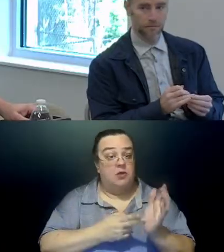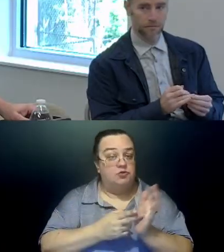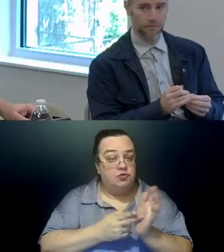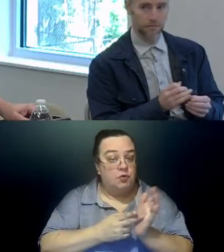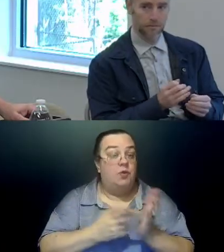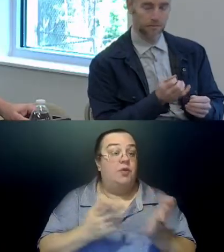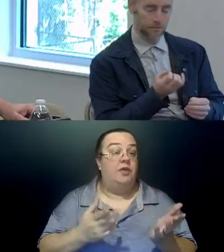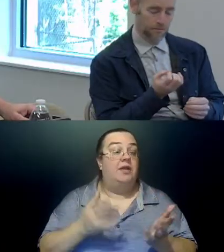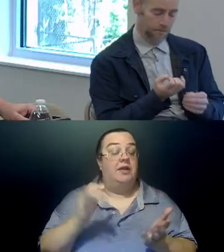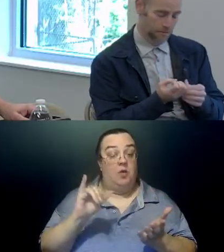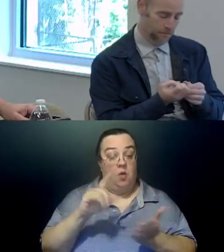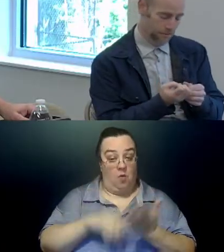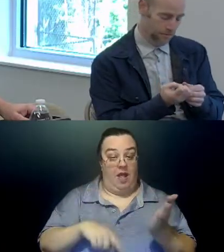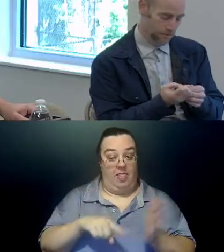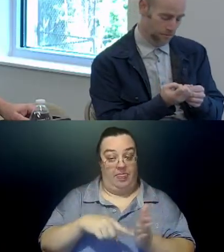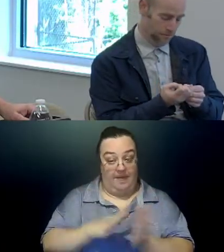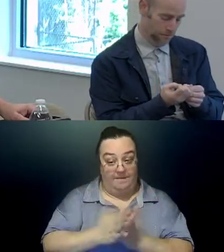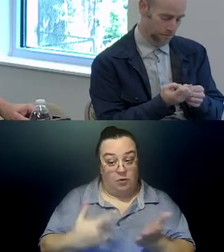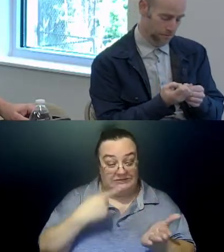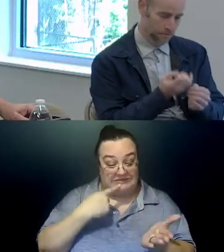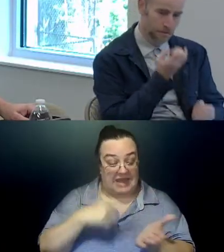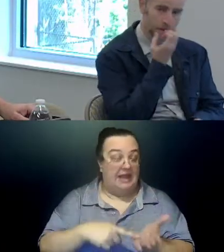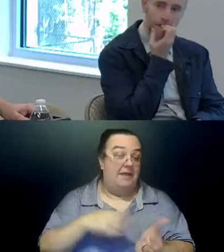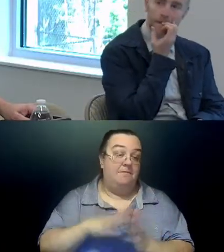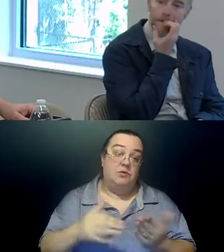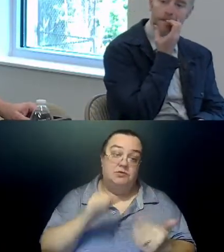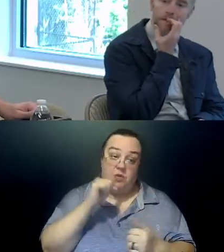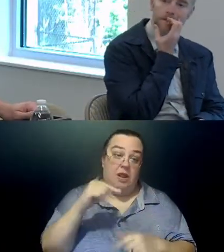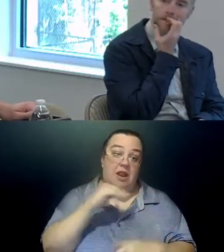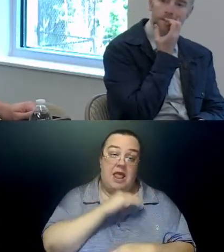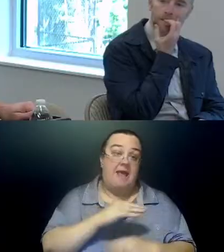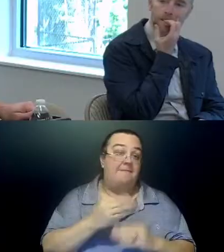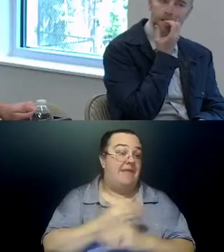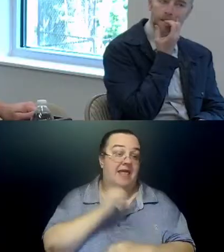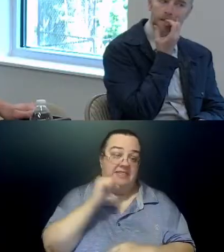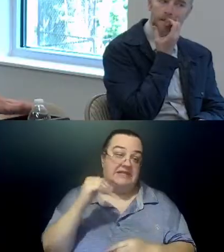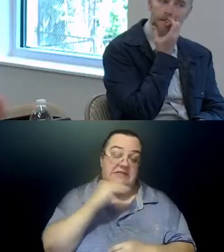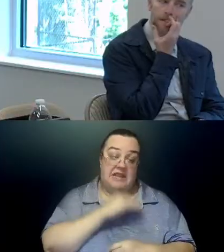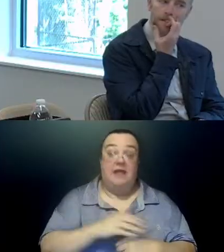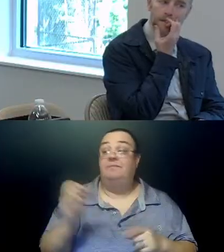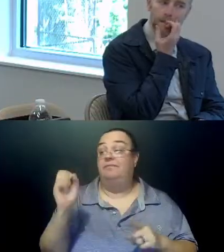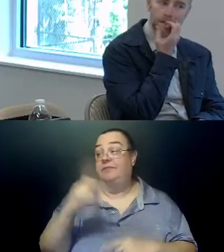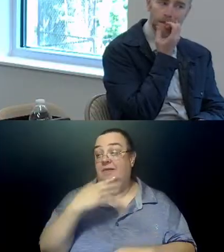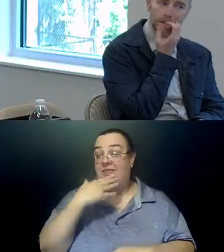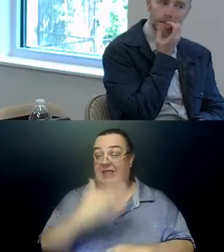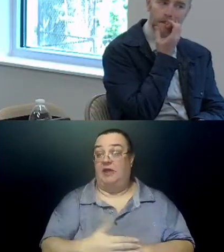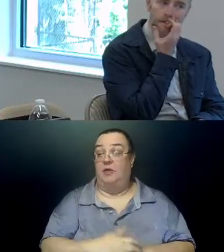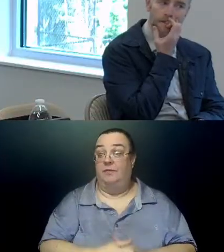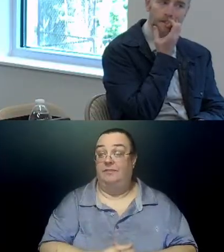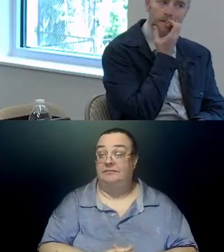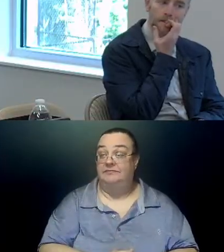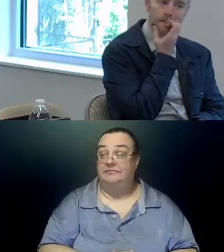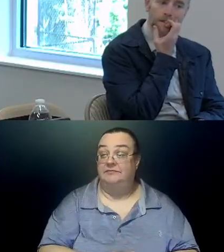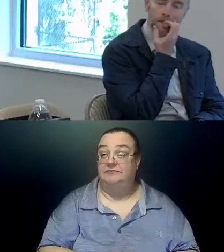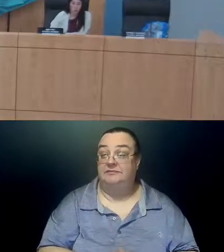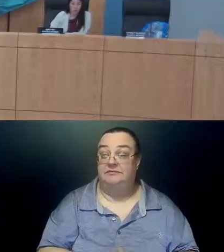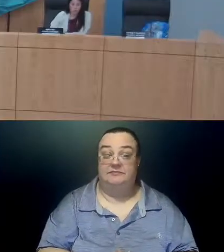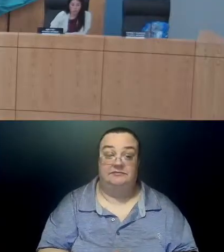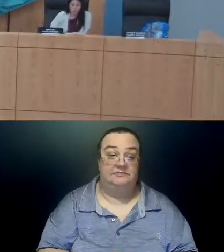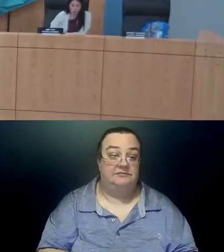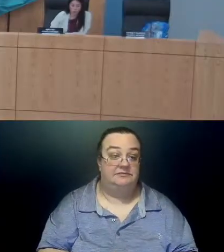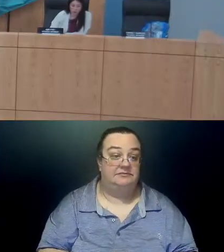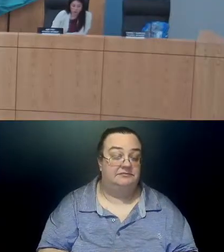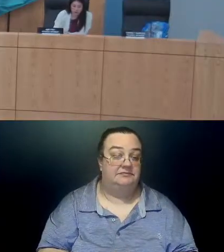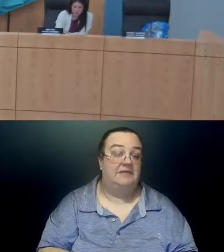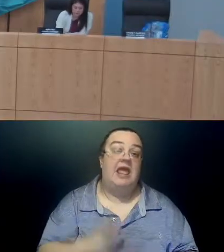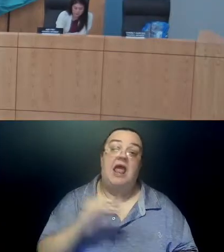the books say. Books don't lie. Math does not lie. All right, thank you. Okay. And no